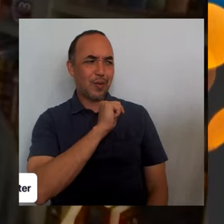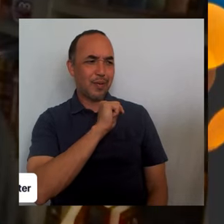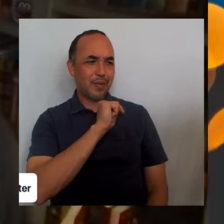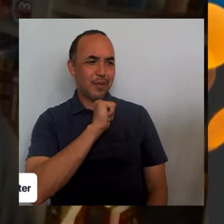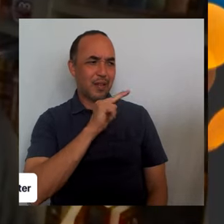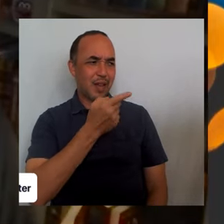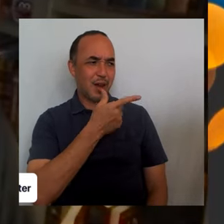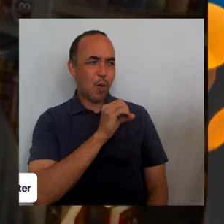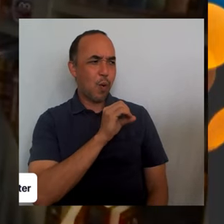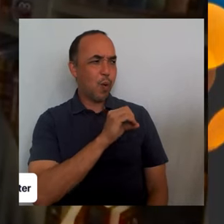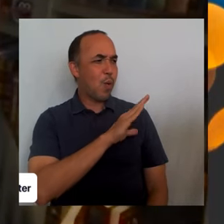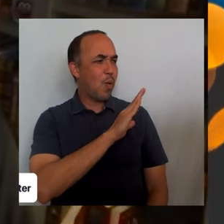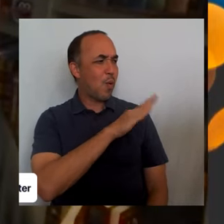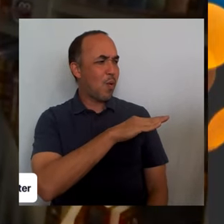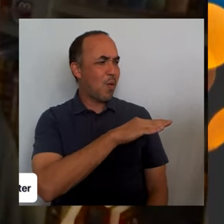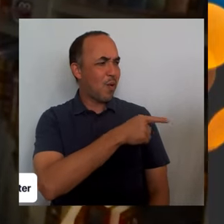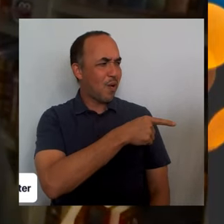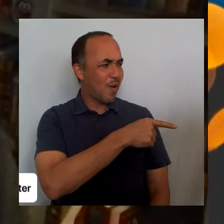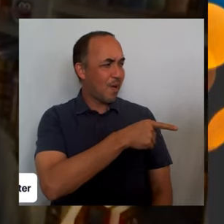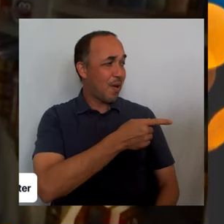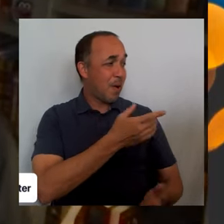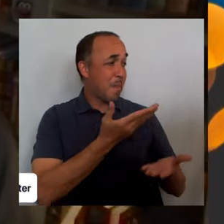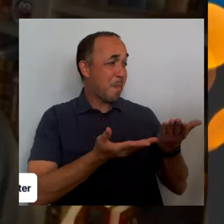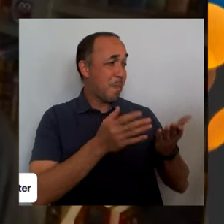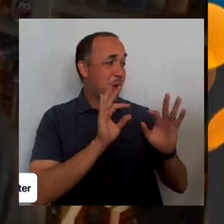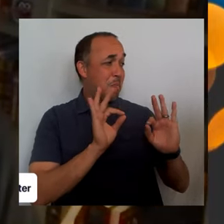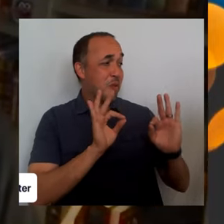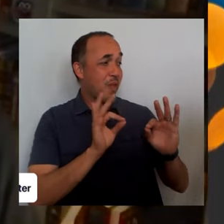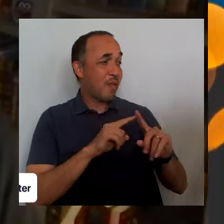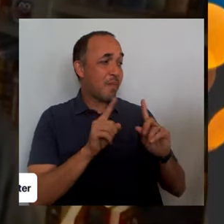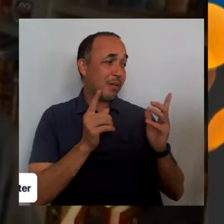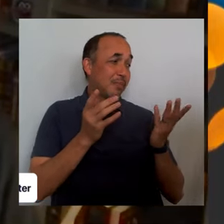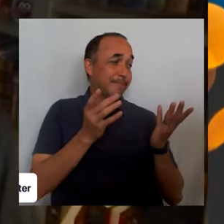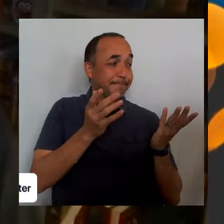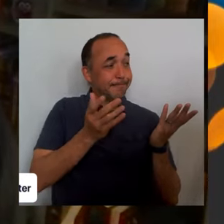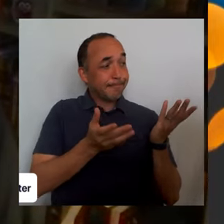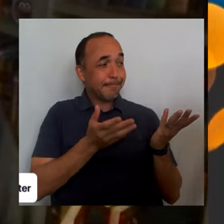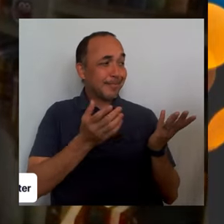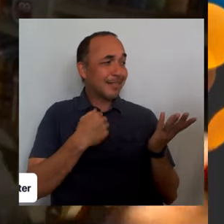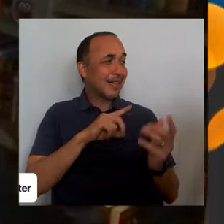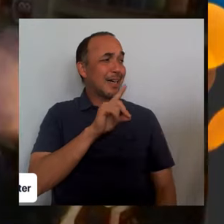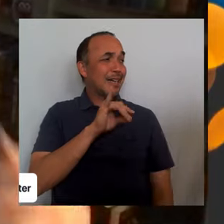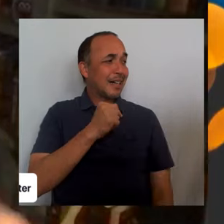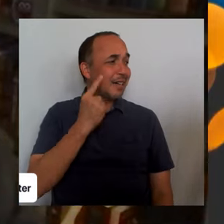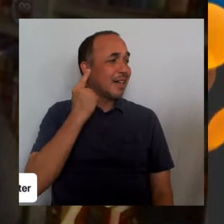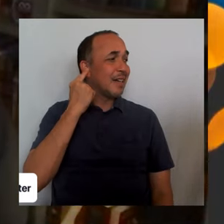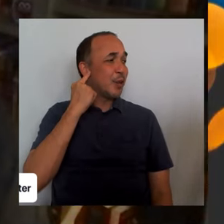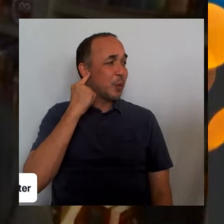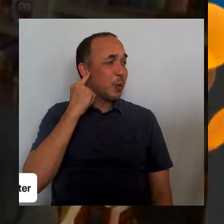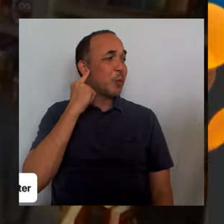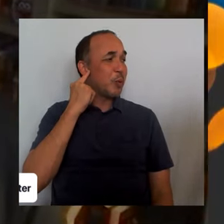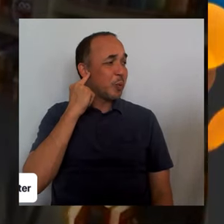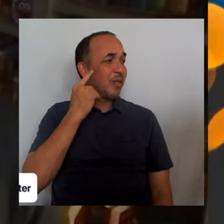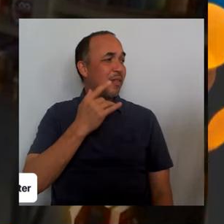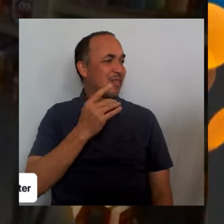like, you know, it could be nothing, but I did hear this a few times.